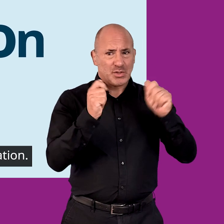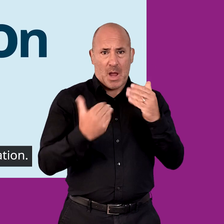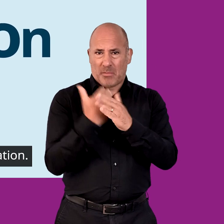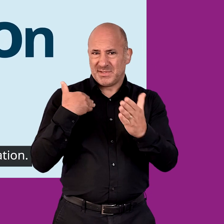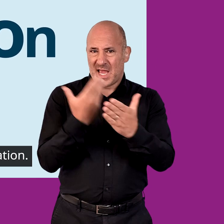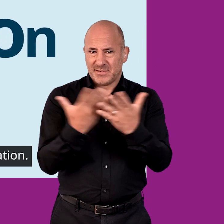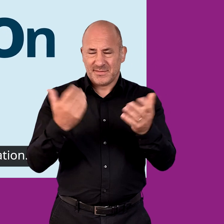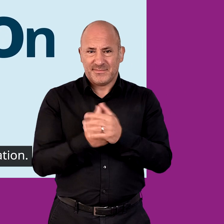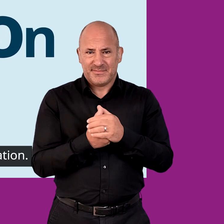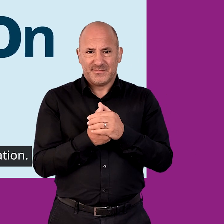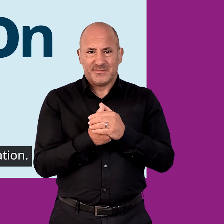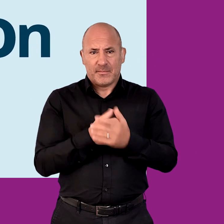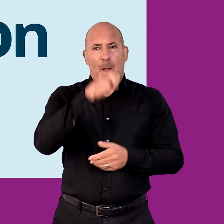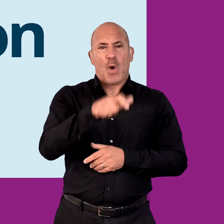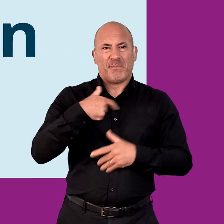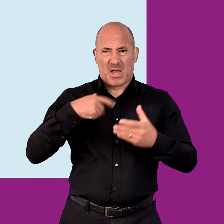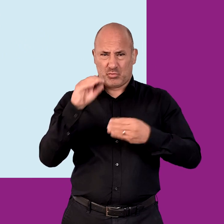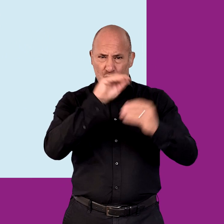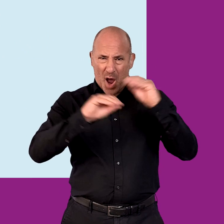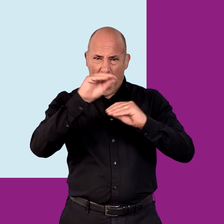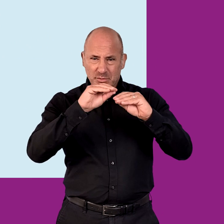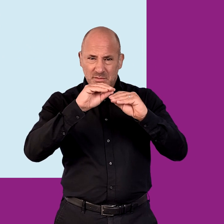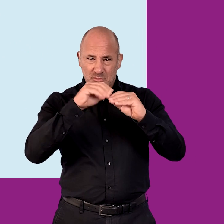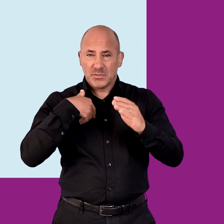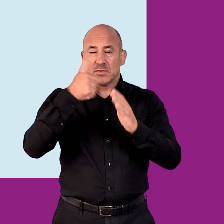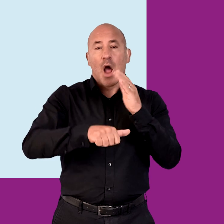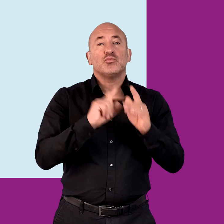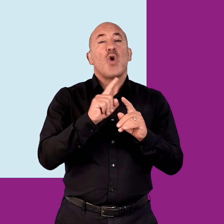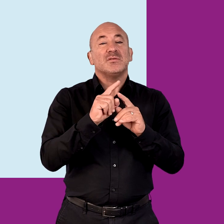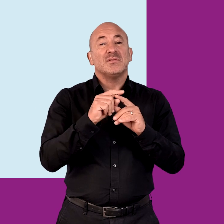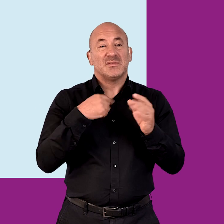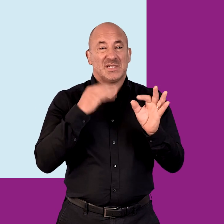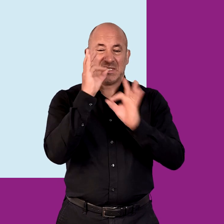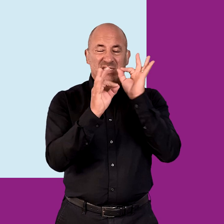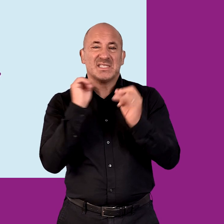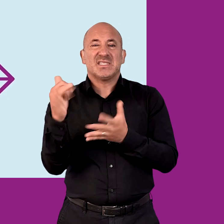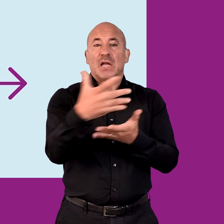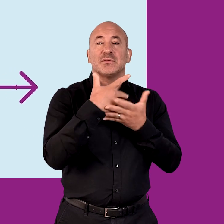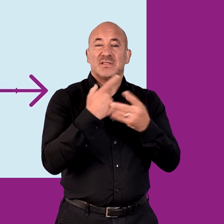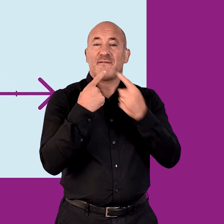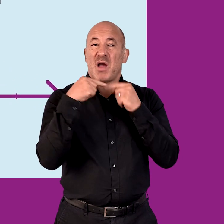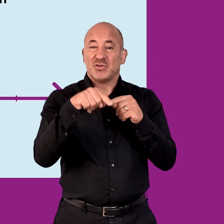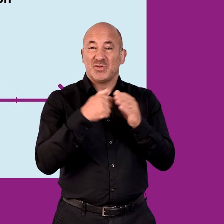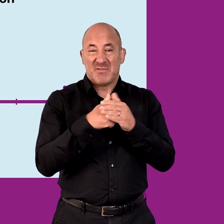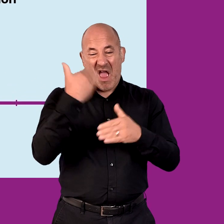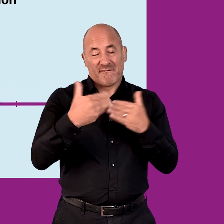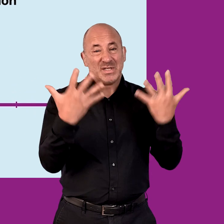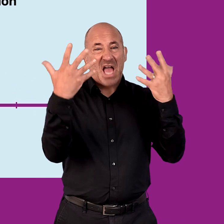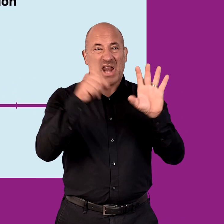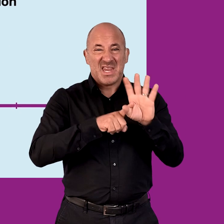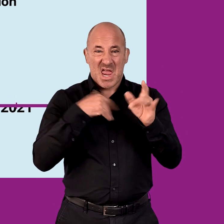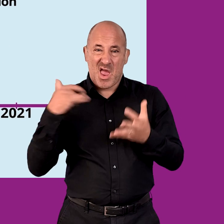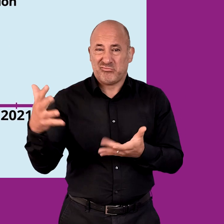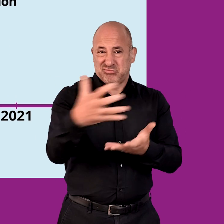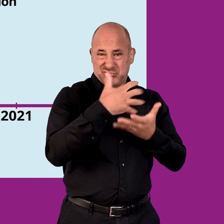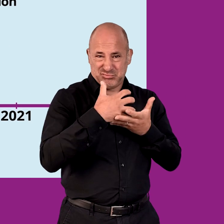about the changing shape of our population. To estimate the population, we start with census data. This is collected